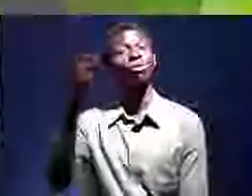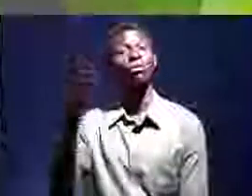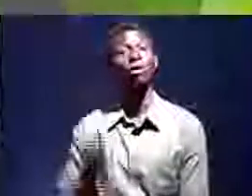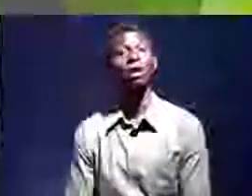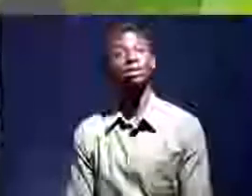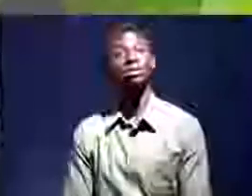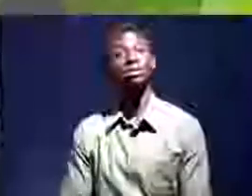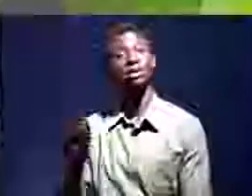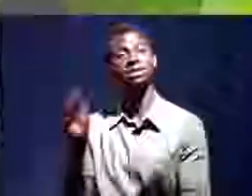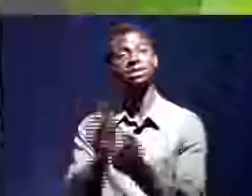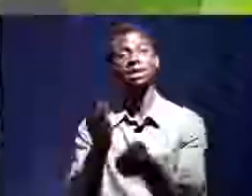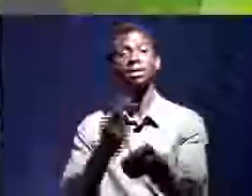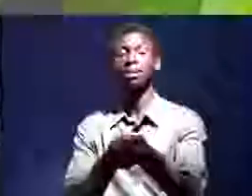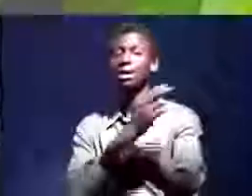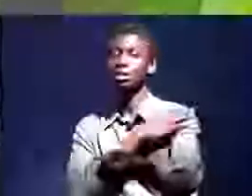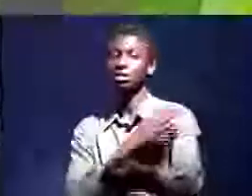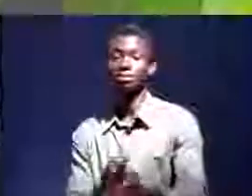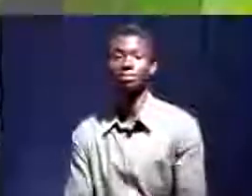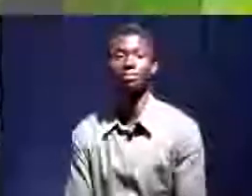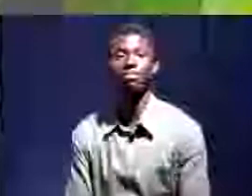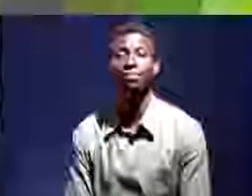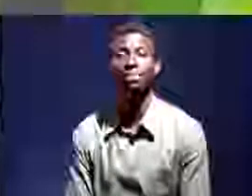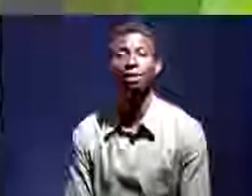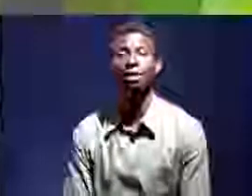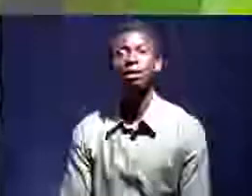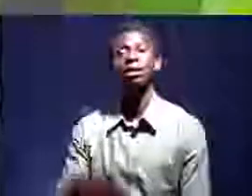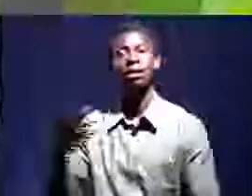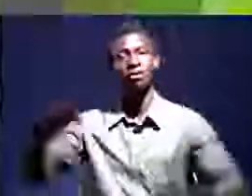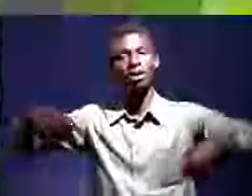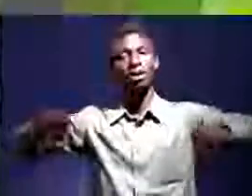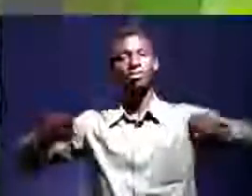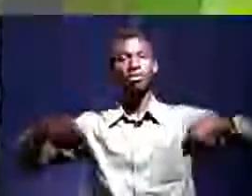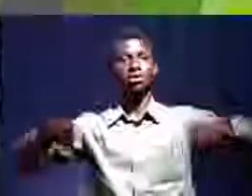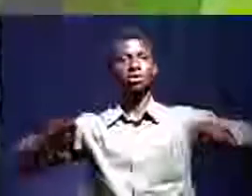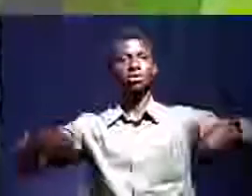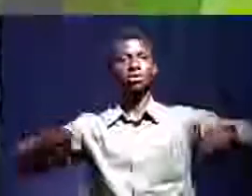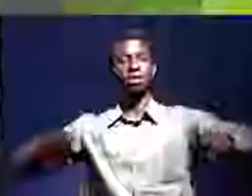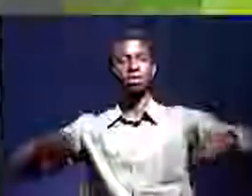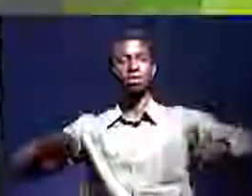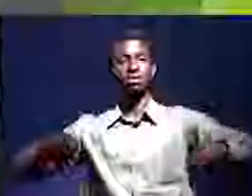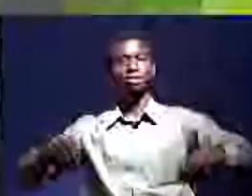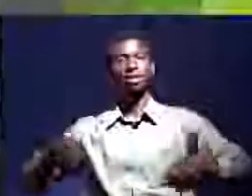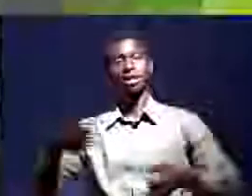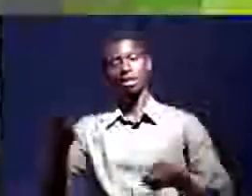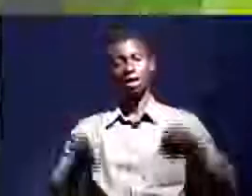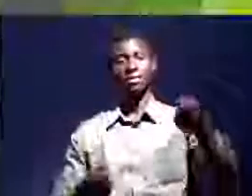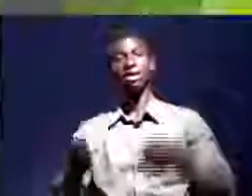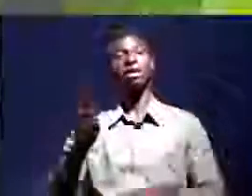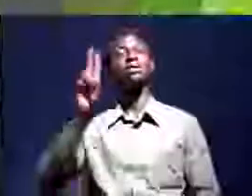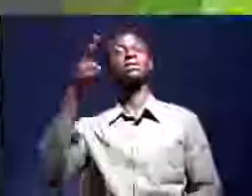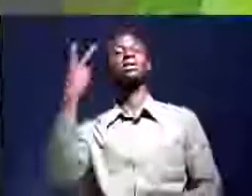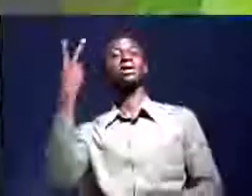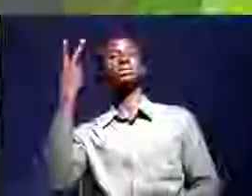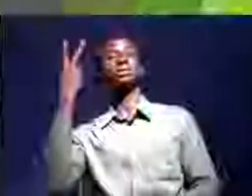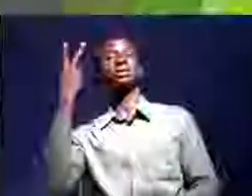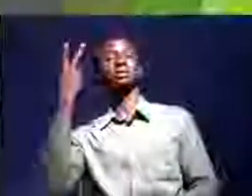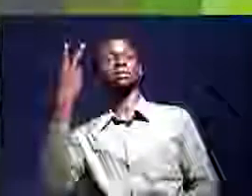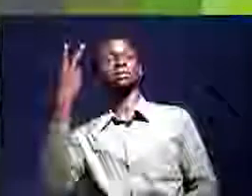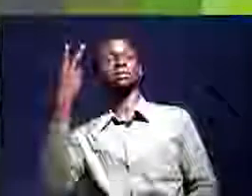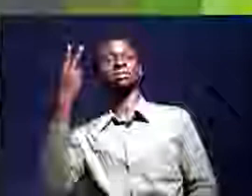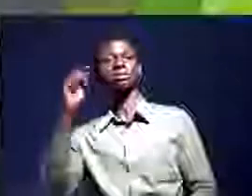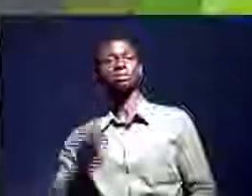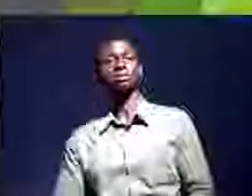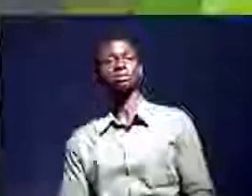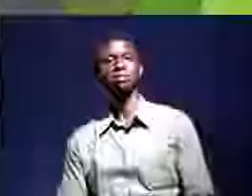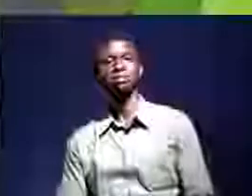and motorcyclists and taxi drivers meet by the hundreds